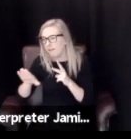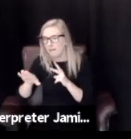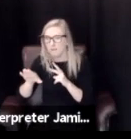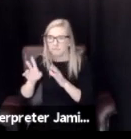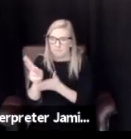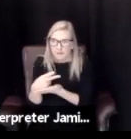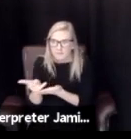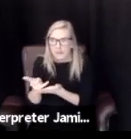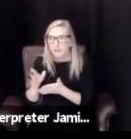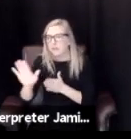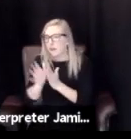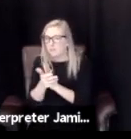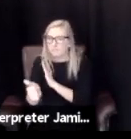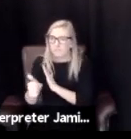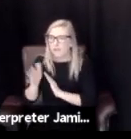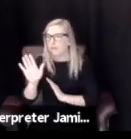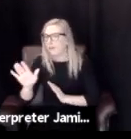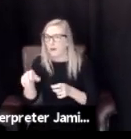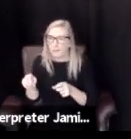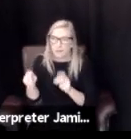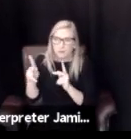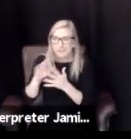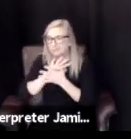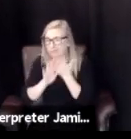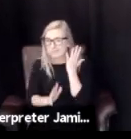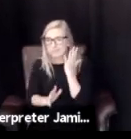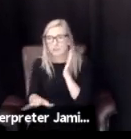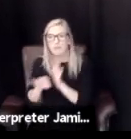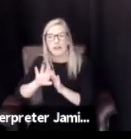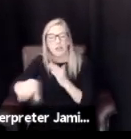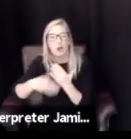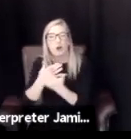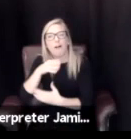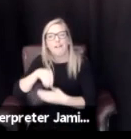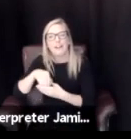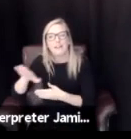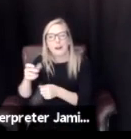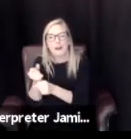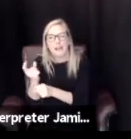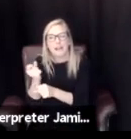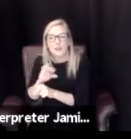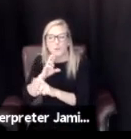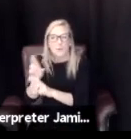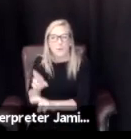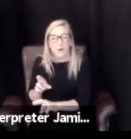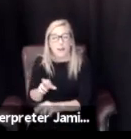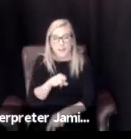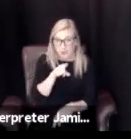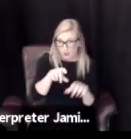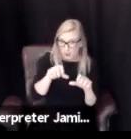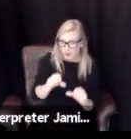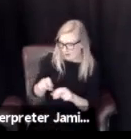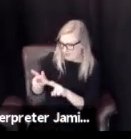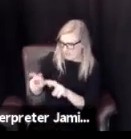their weaknesses, what are their opportunities. You're going to get all of that information. And then you're able to plug in, or at least